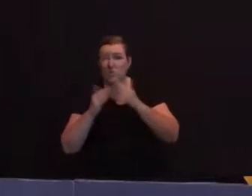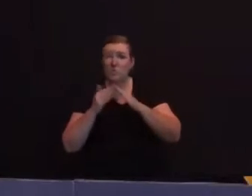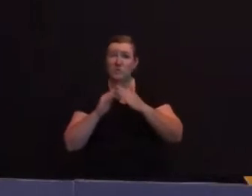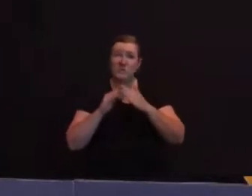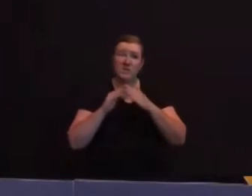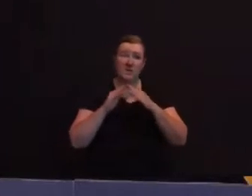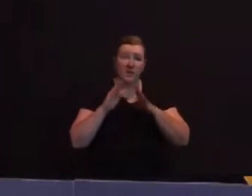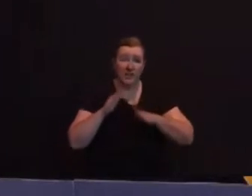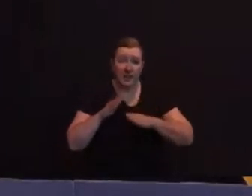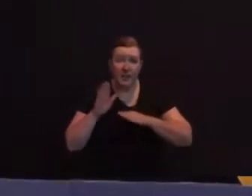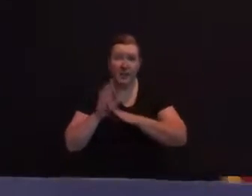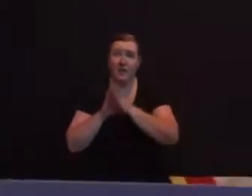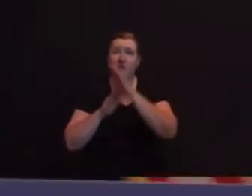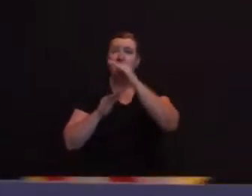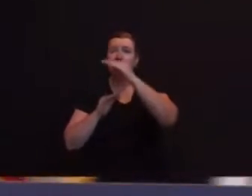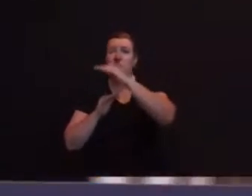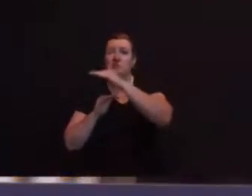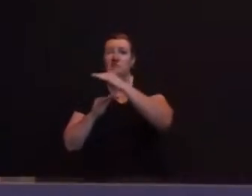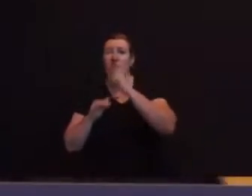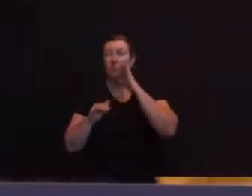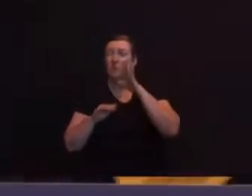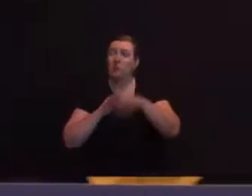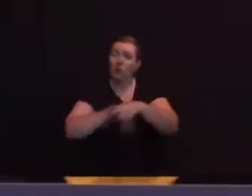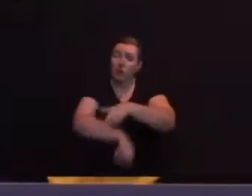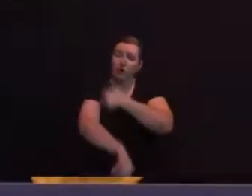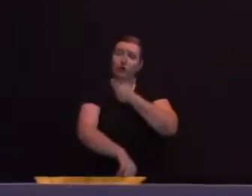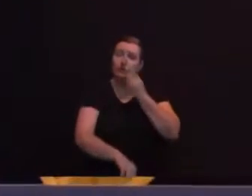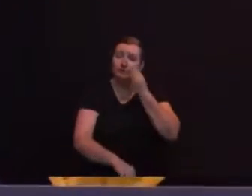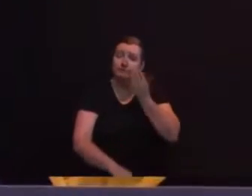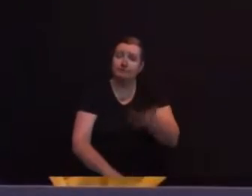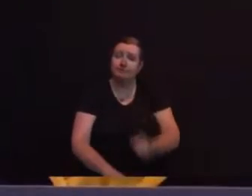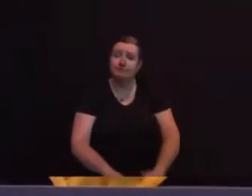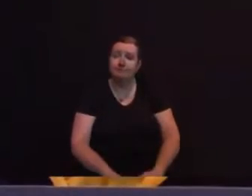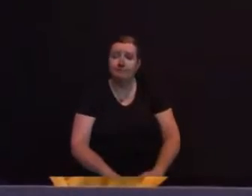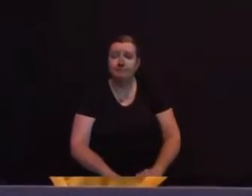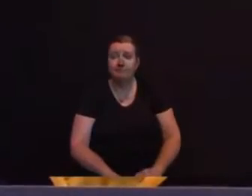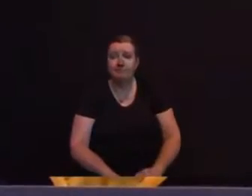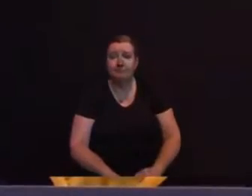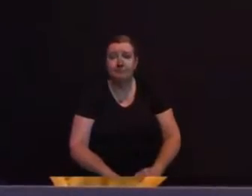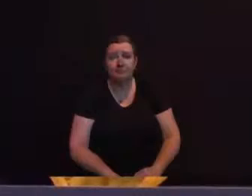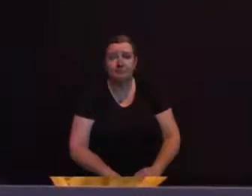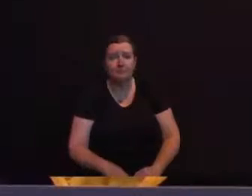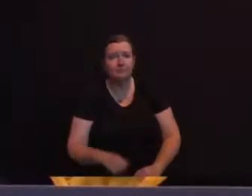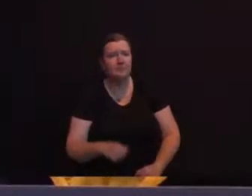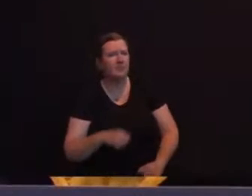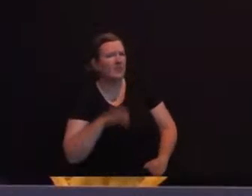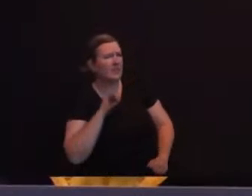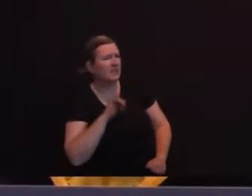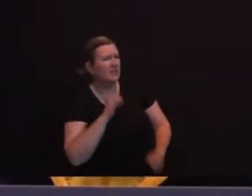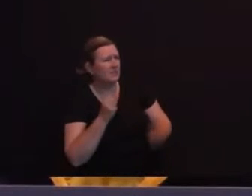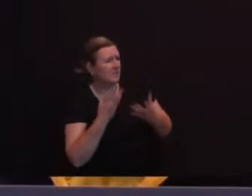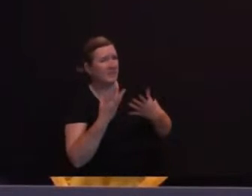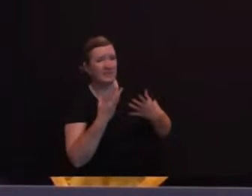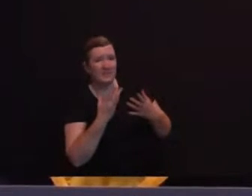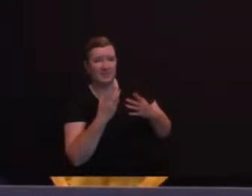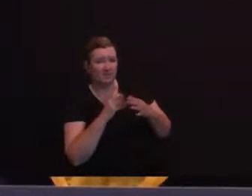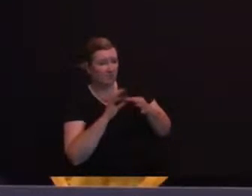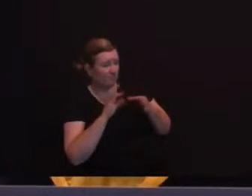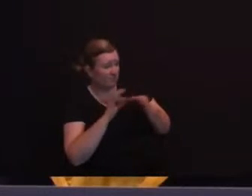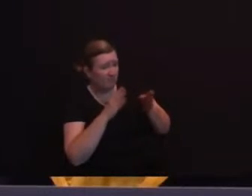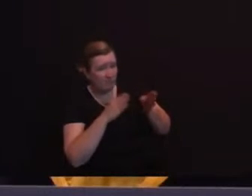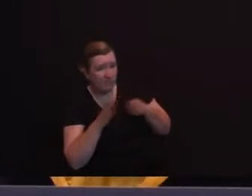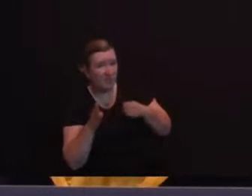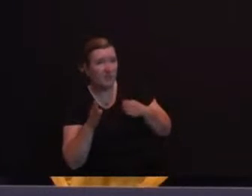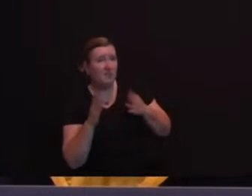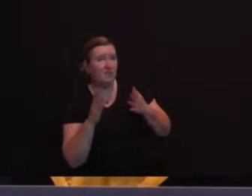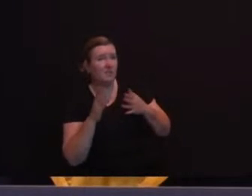concern. Yeah, I mean, we've said this in different ways, but we said particularly, if you roll the clock way